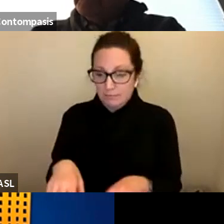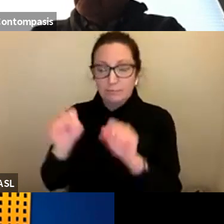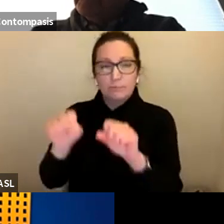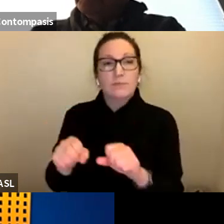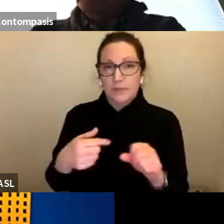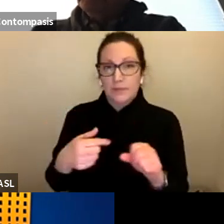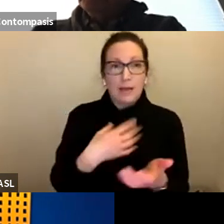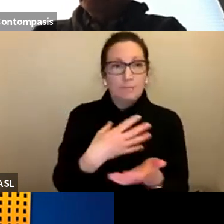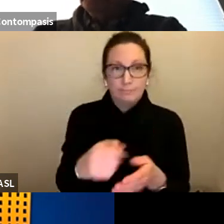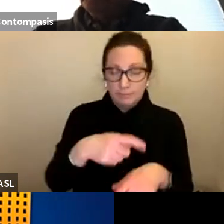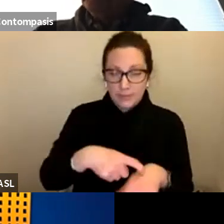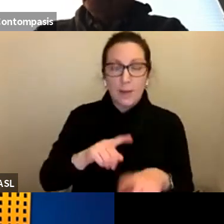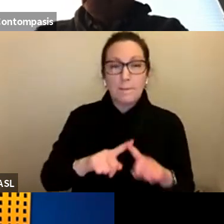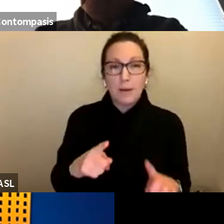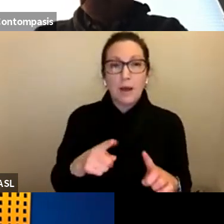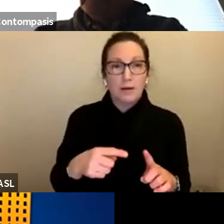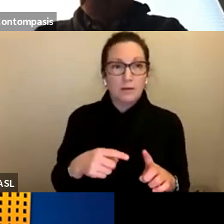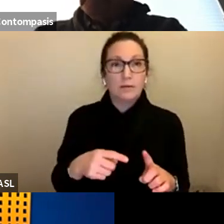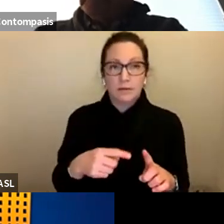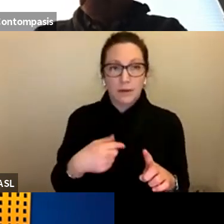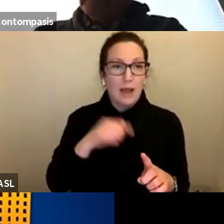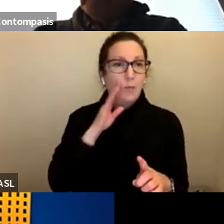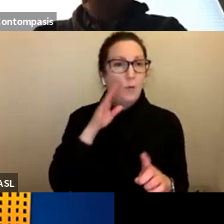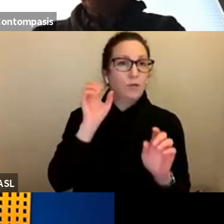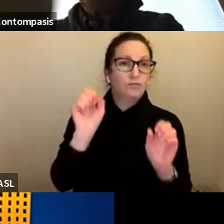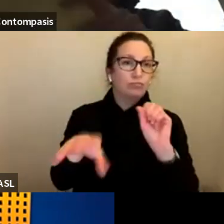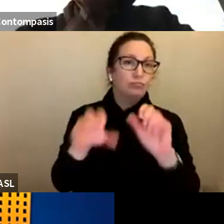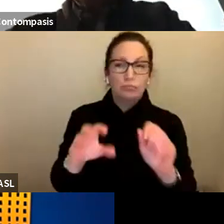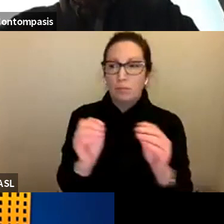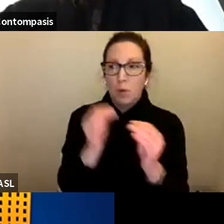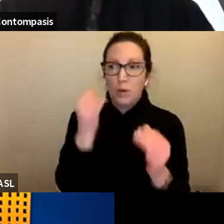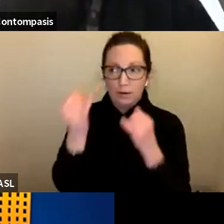out of time, but I will keep my ideas flowing. Thank you very much for listening.